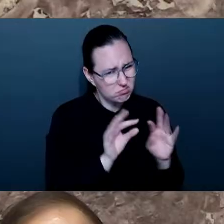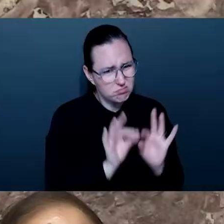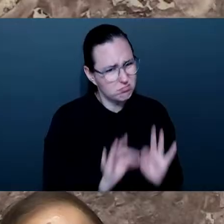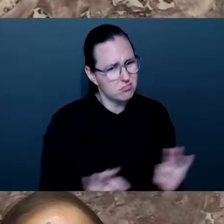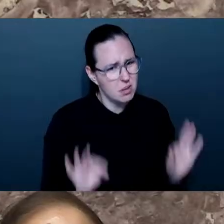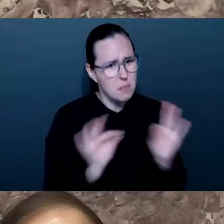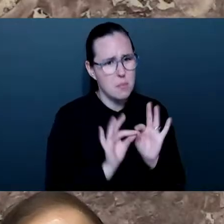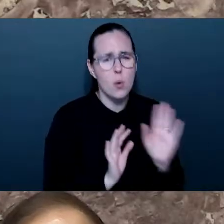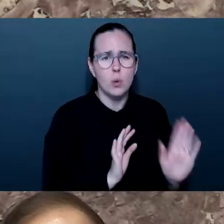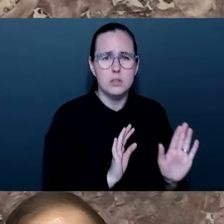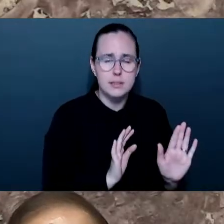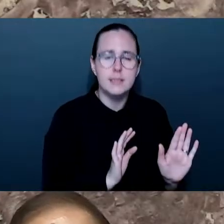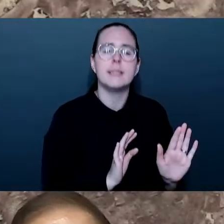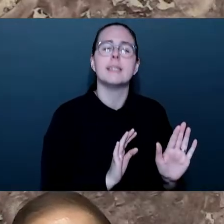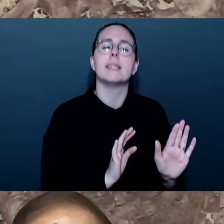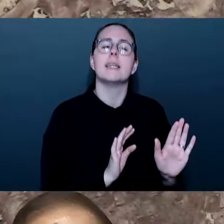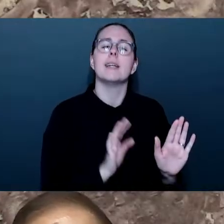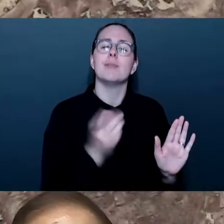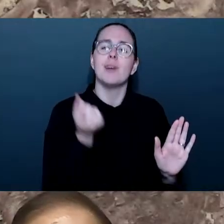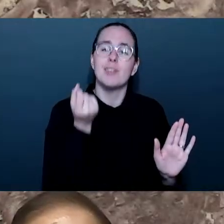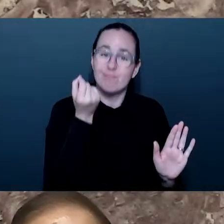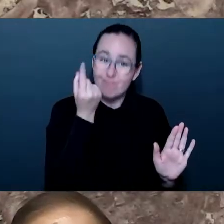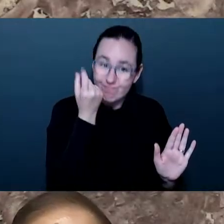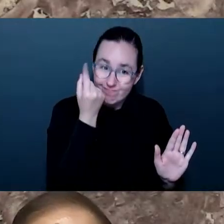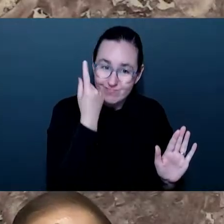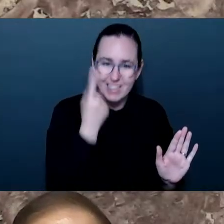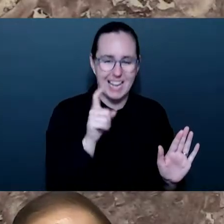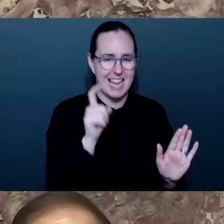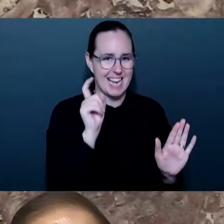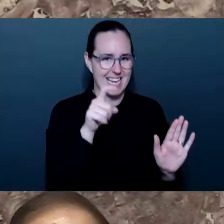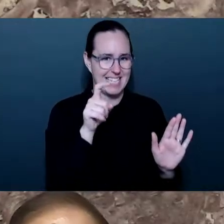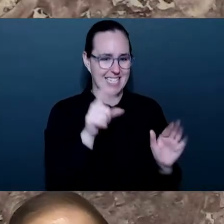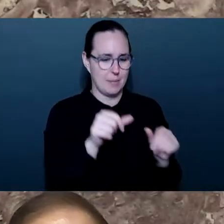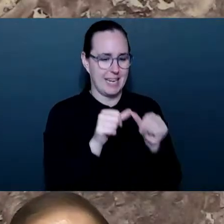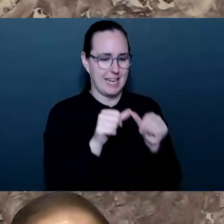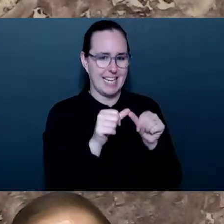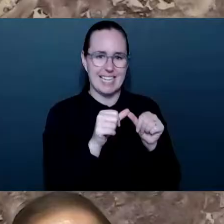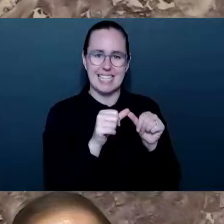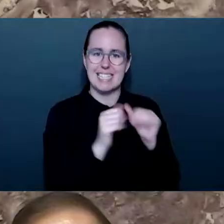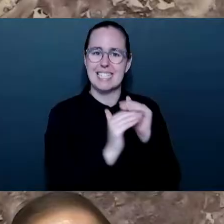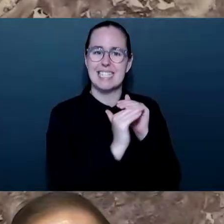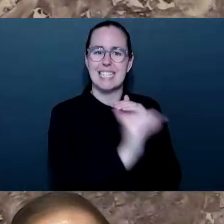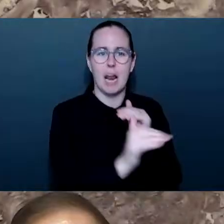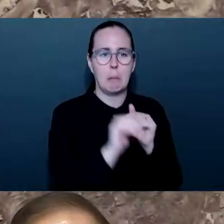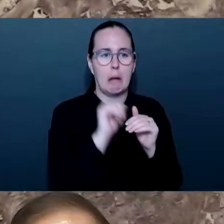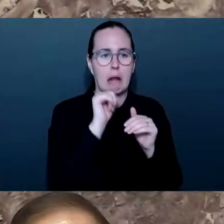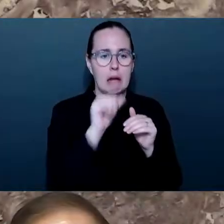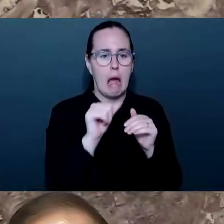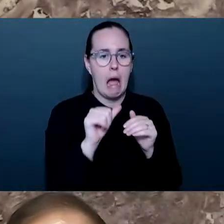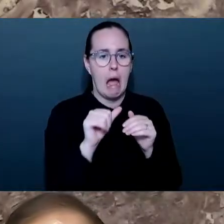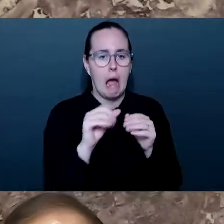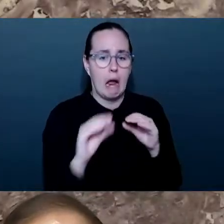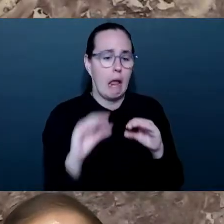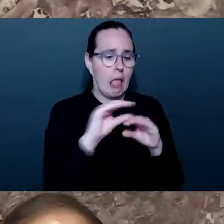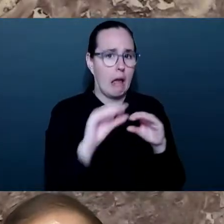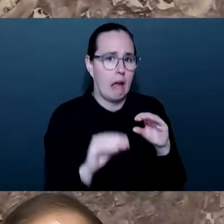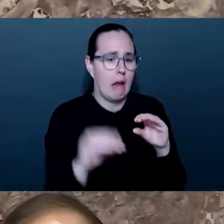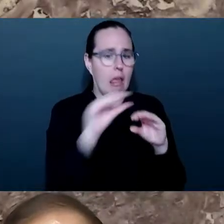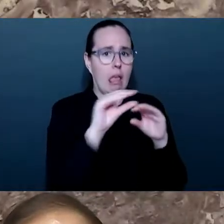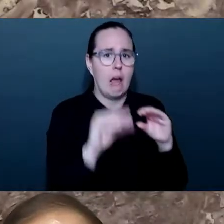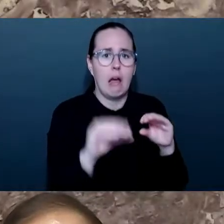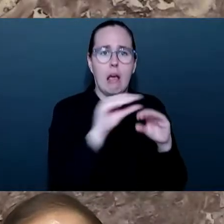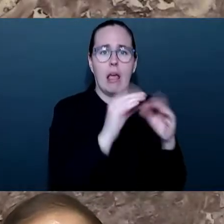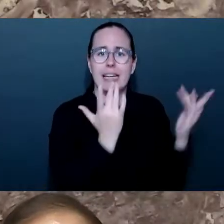on temporary funding measures. And that's why our government has wound down the